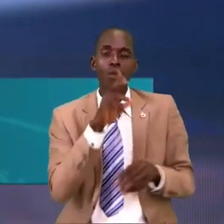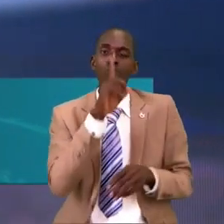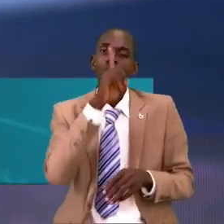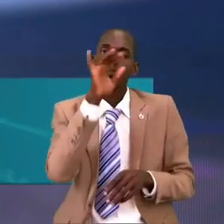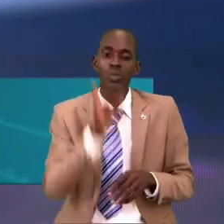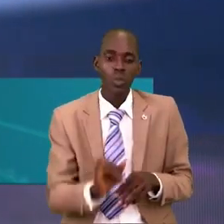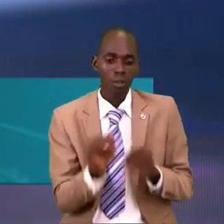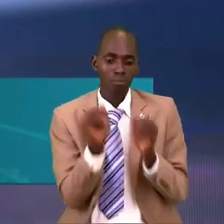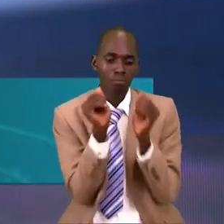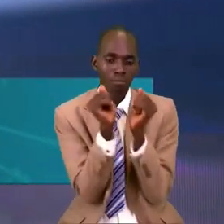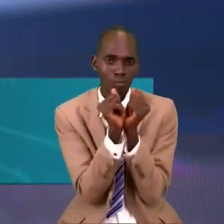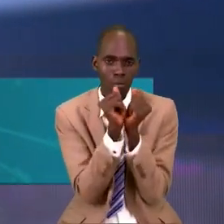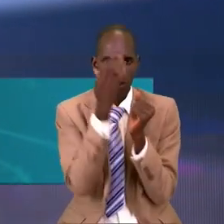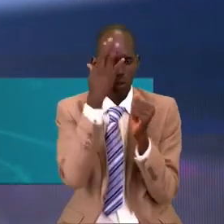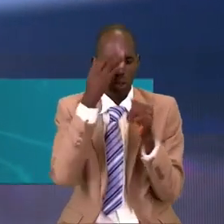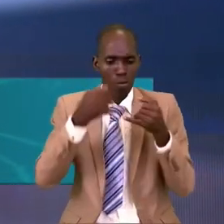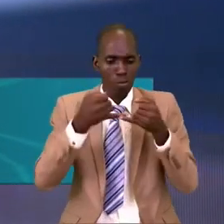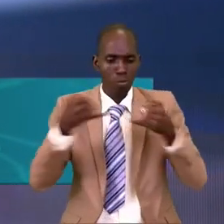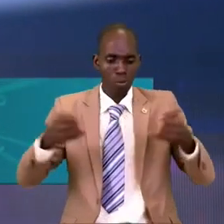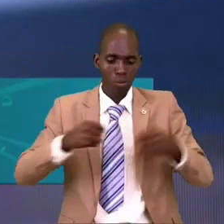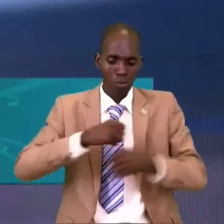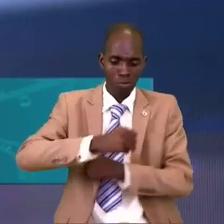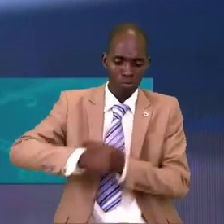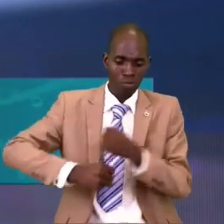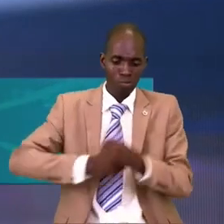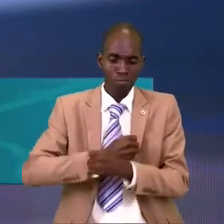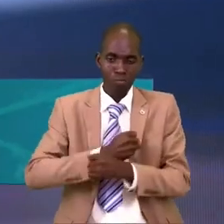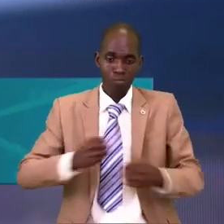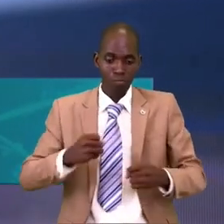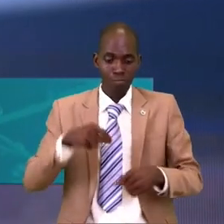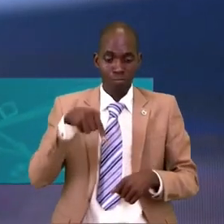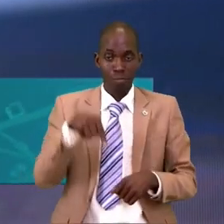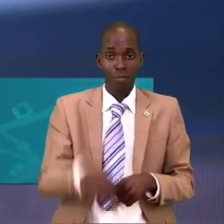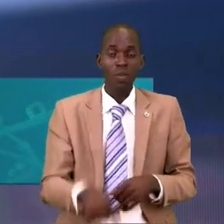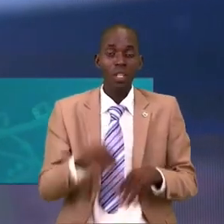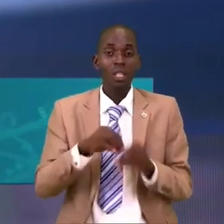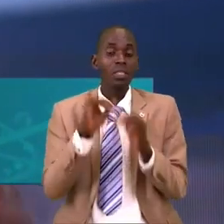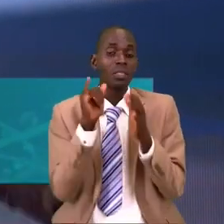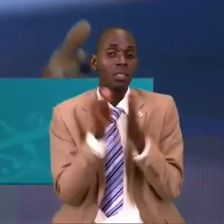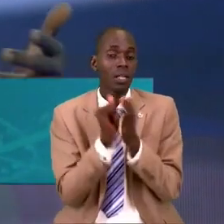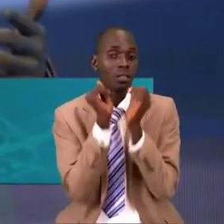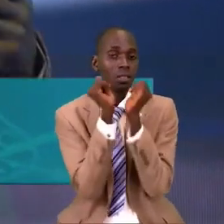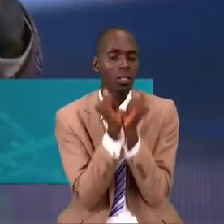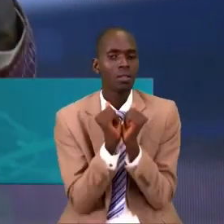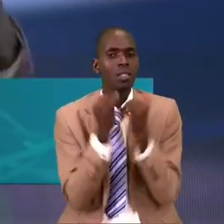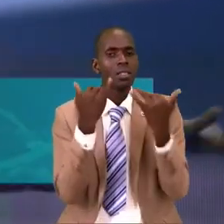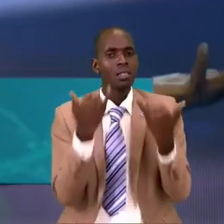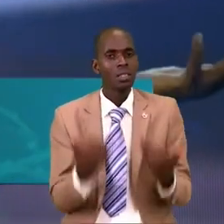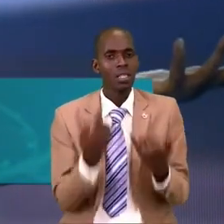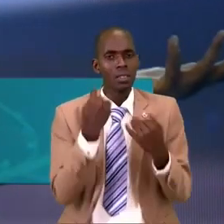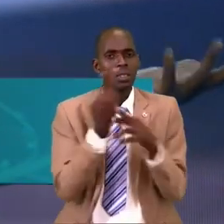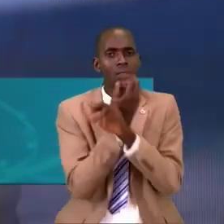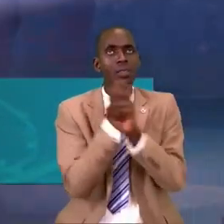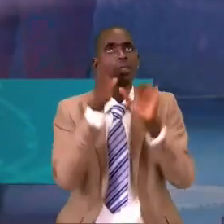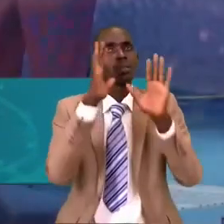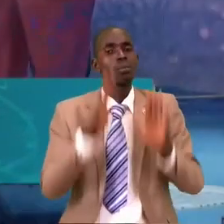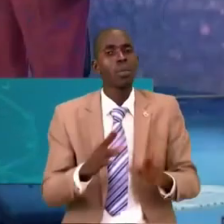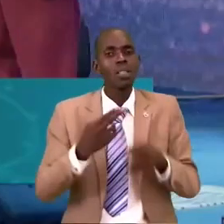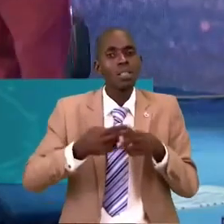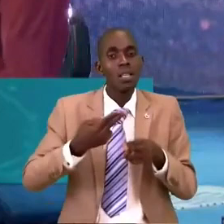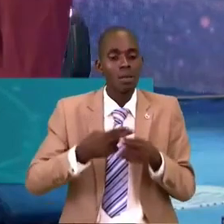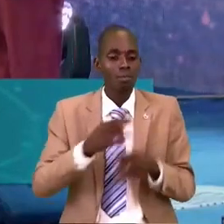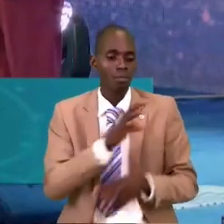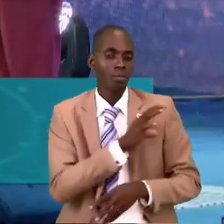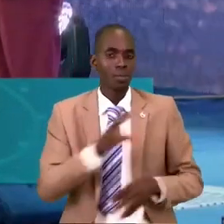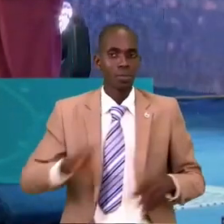name is Christ. Redeemer, Savior, Healer, sanctifier, the one